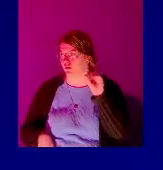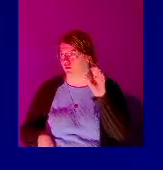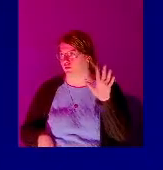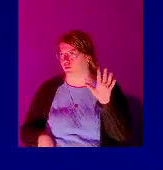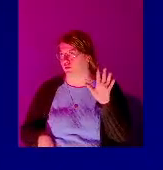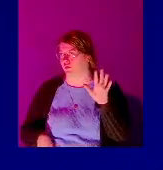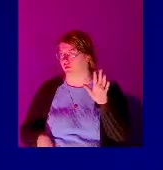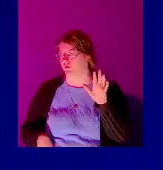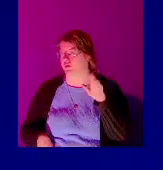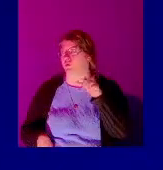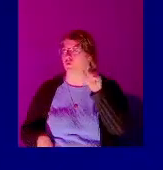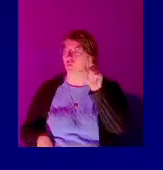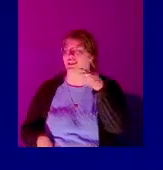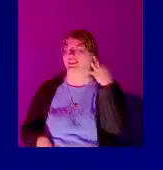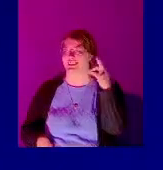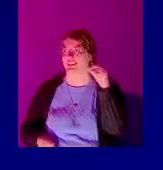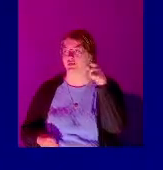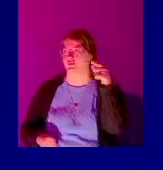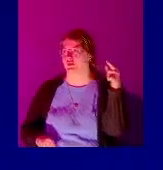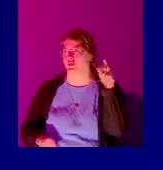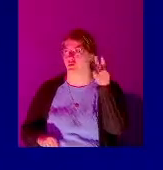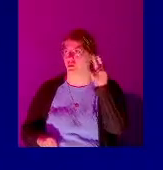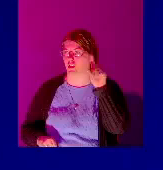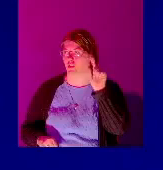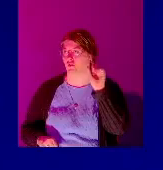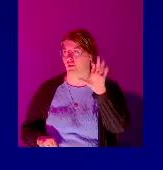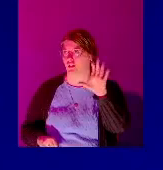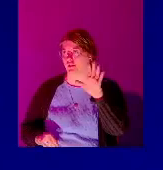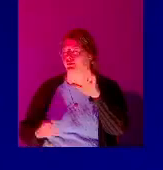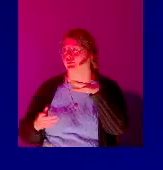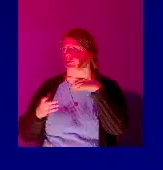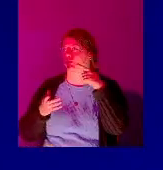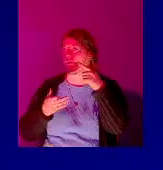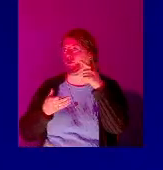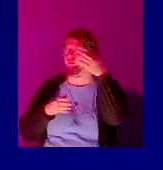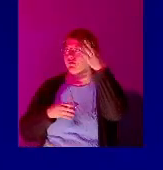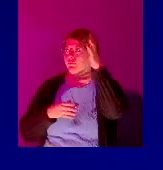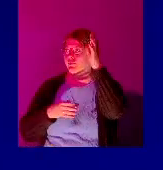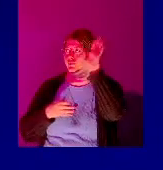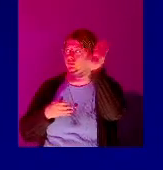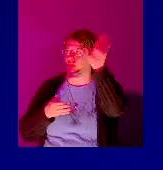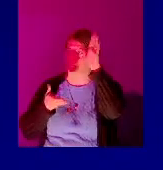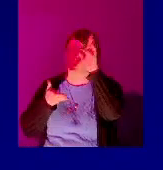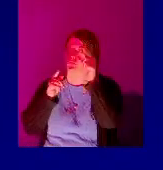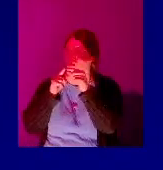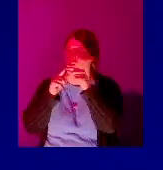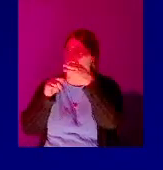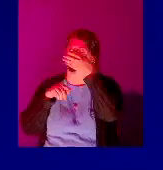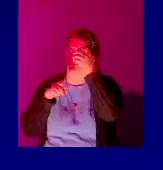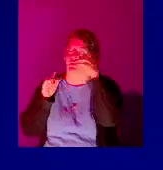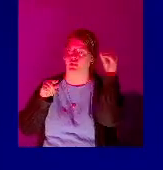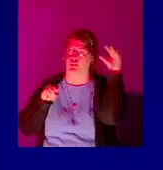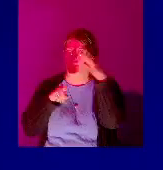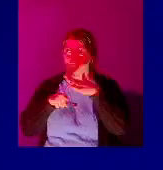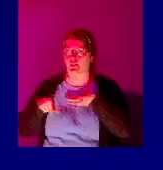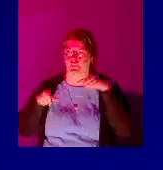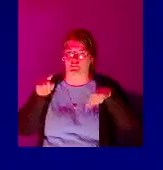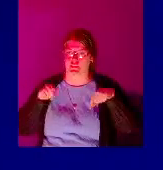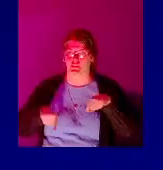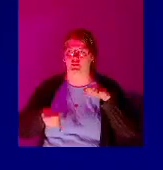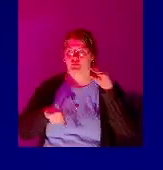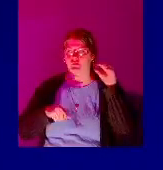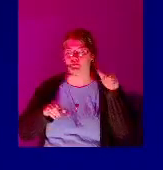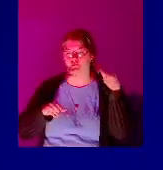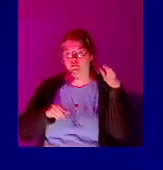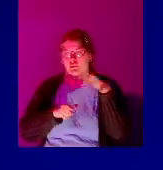my path. I know we know what is a path. Path is a somewhere you walk through. If you're walking through a path and it is